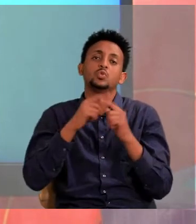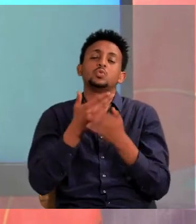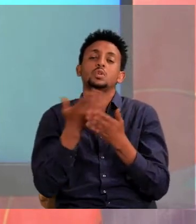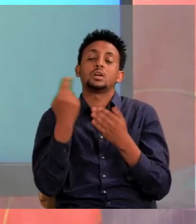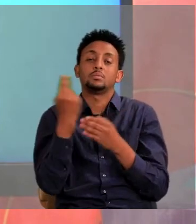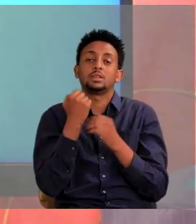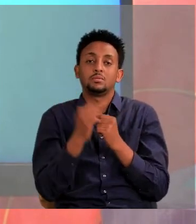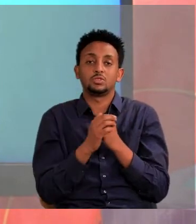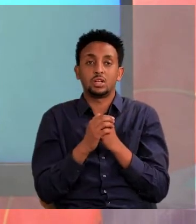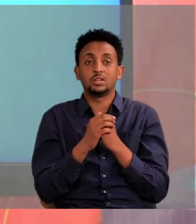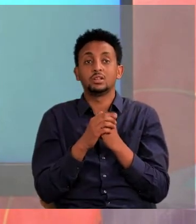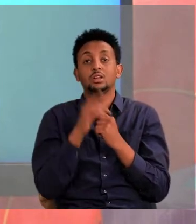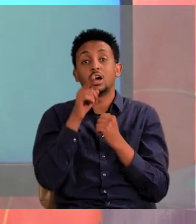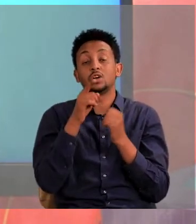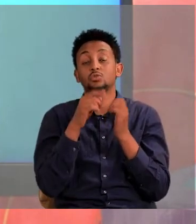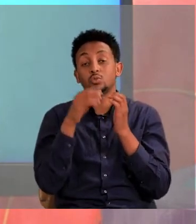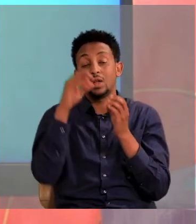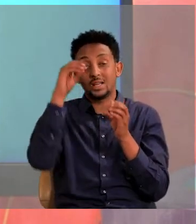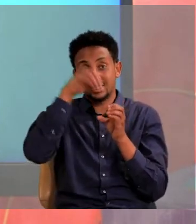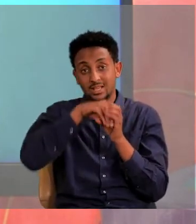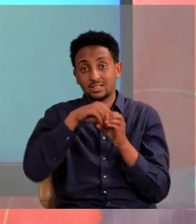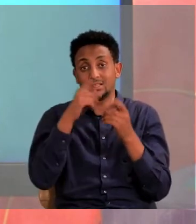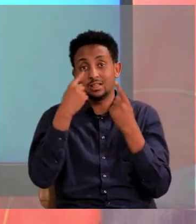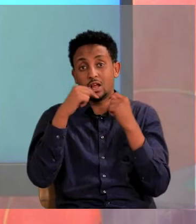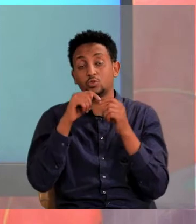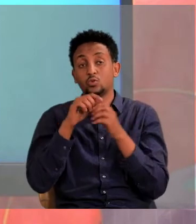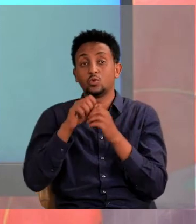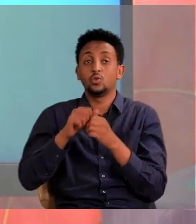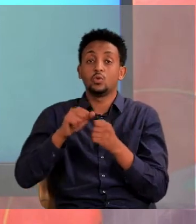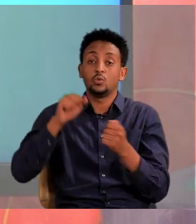so on. So as you exert to try to